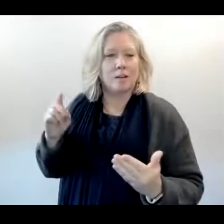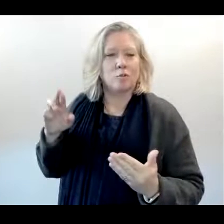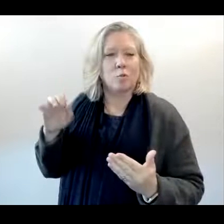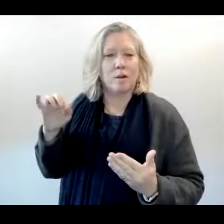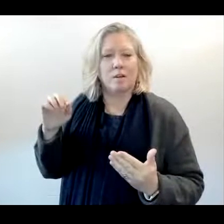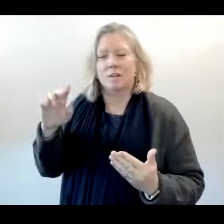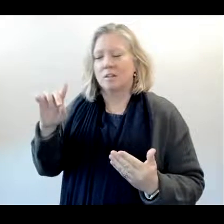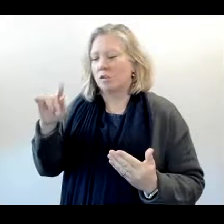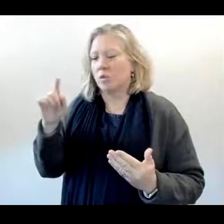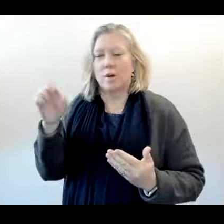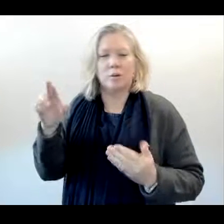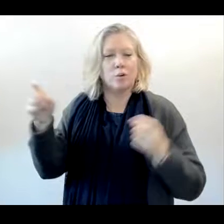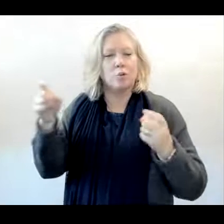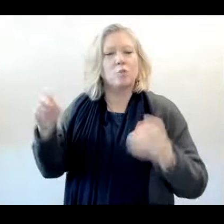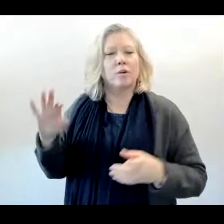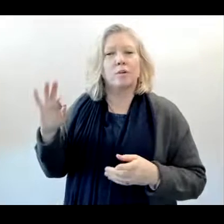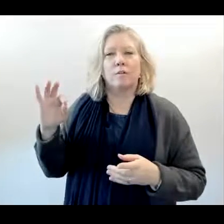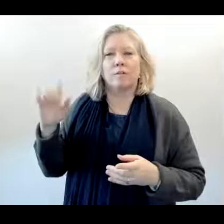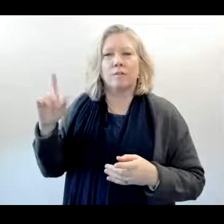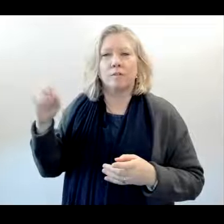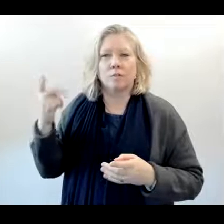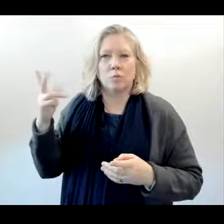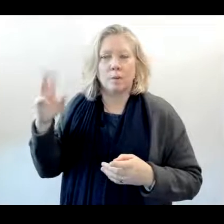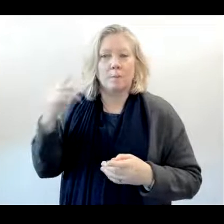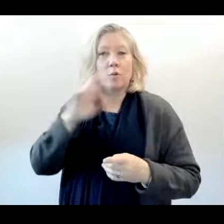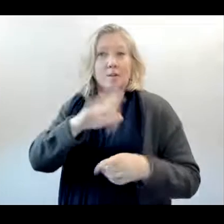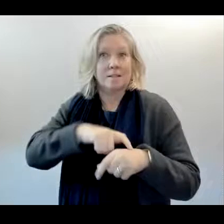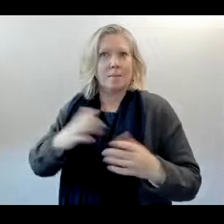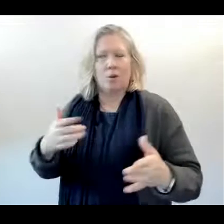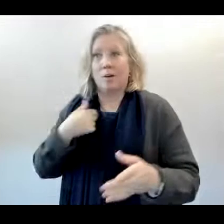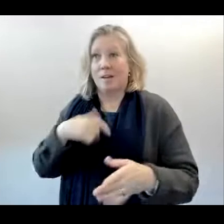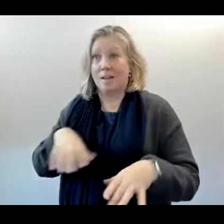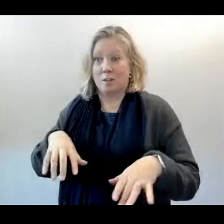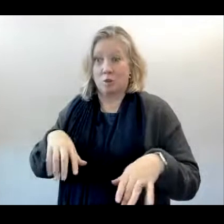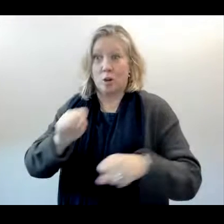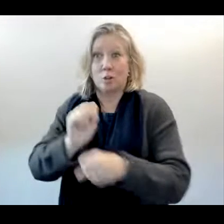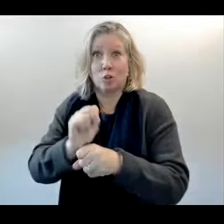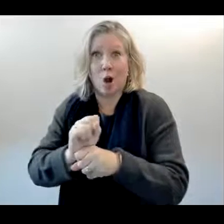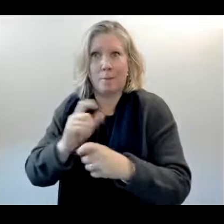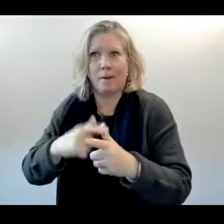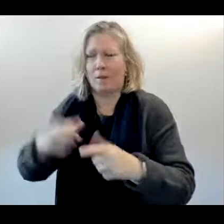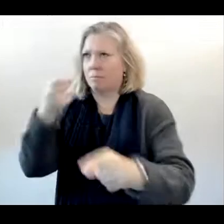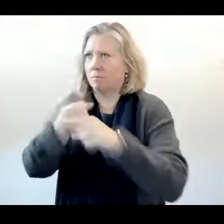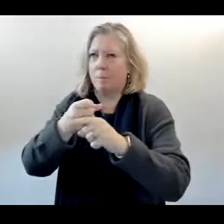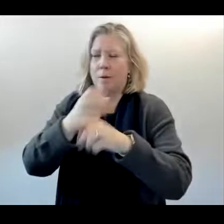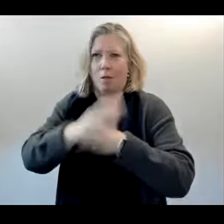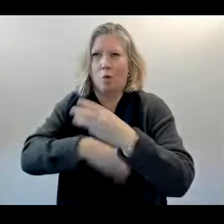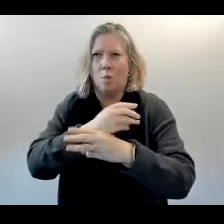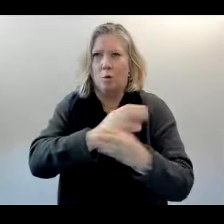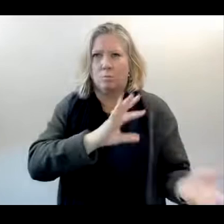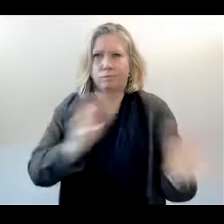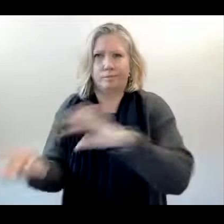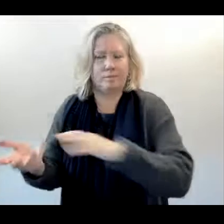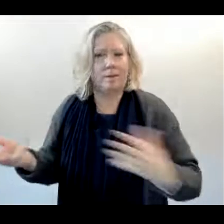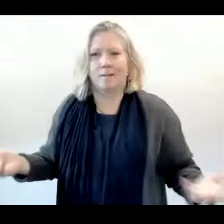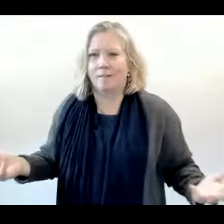the fact that, as you stated, he got on the job and immediately the world changed, right? And he played a significant role in helping